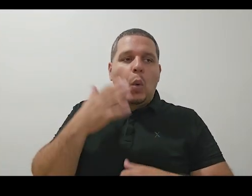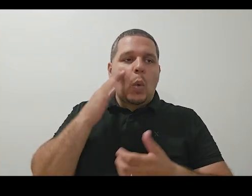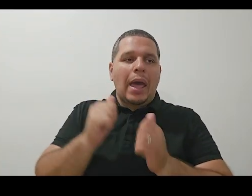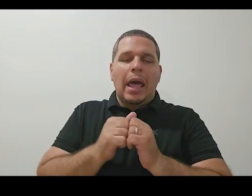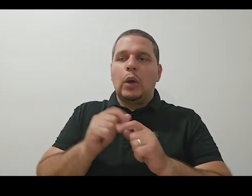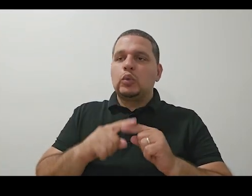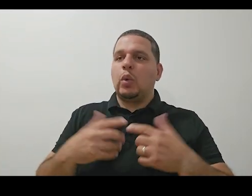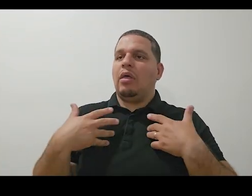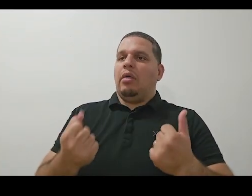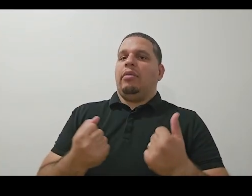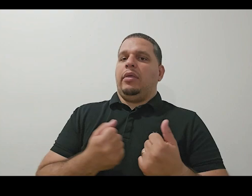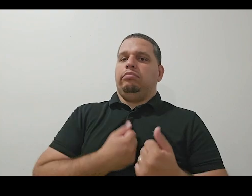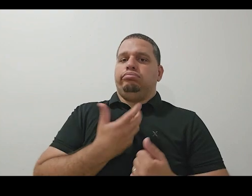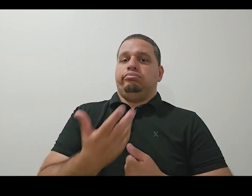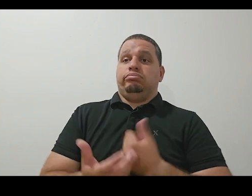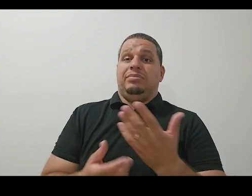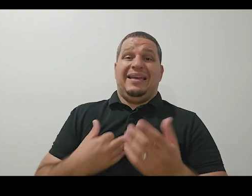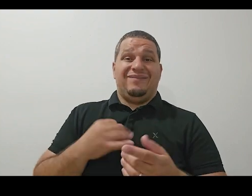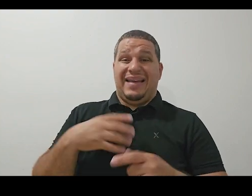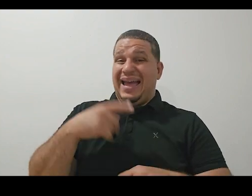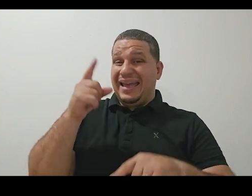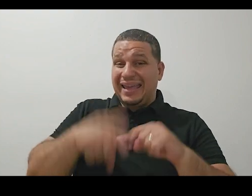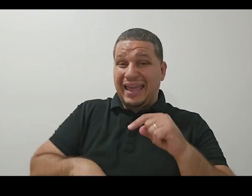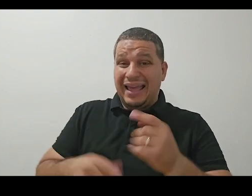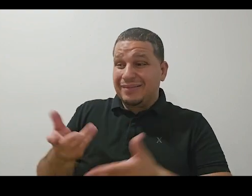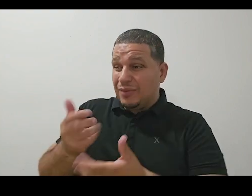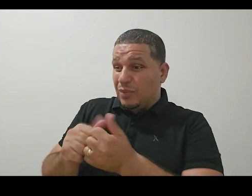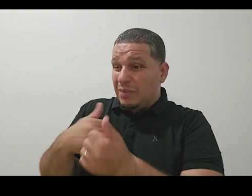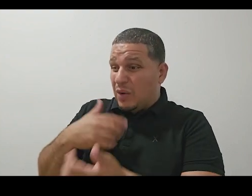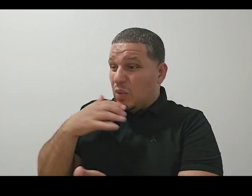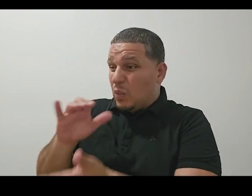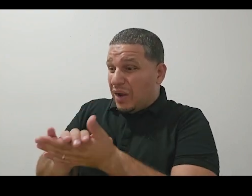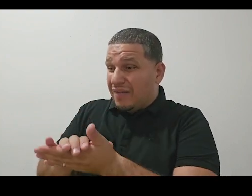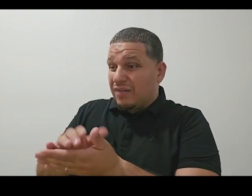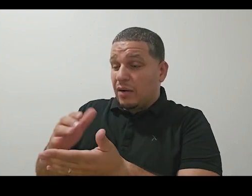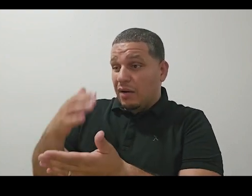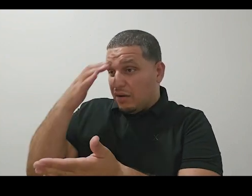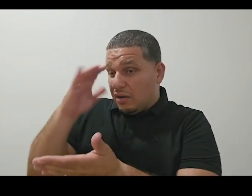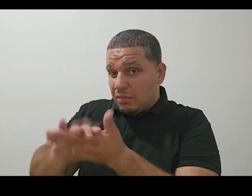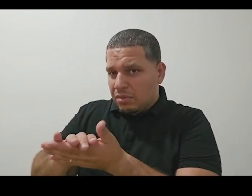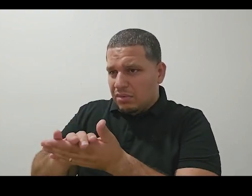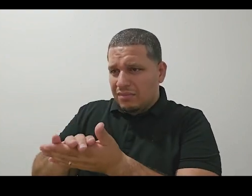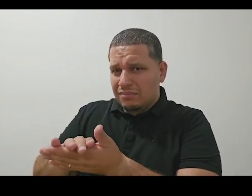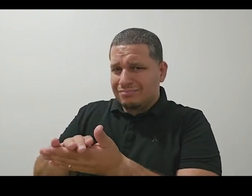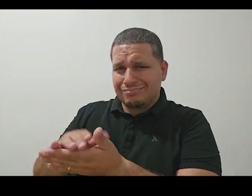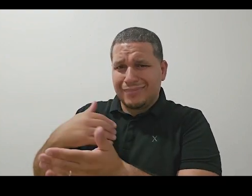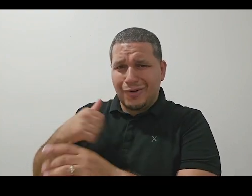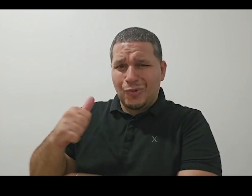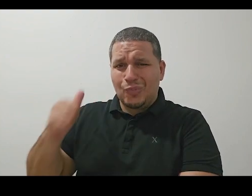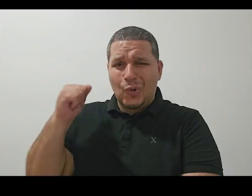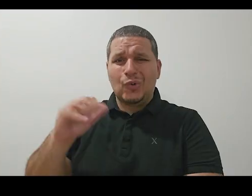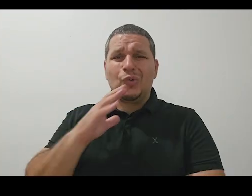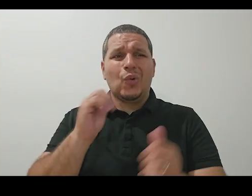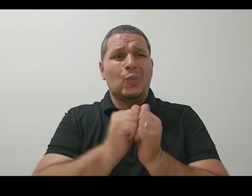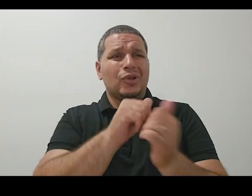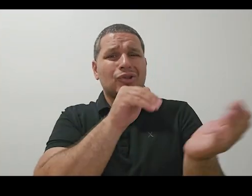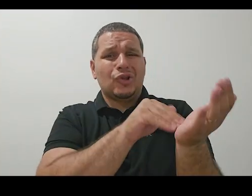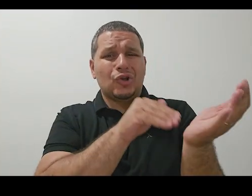discharge. And if I can't speak to my partner, I really don't want to speak to a clinician, someone I don't